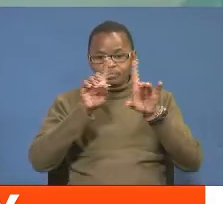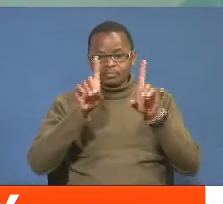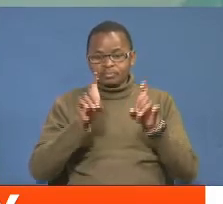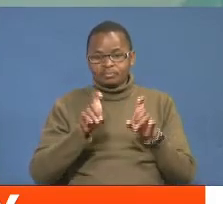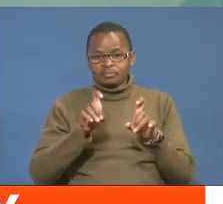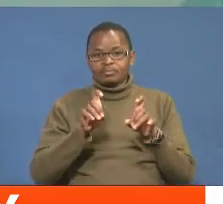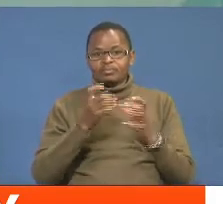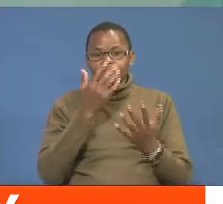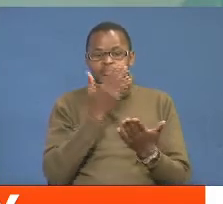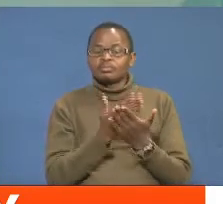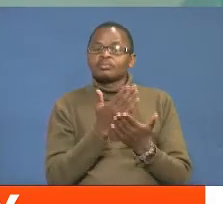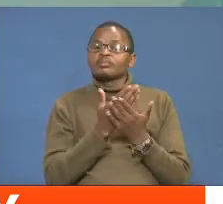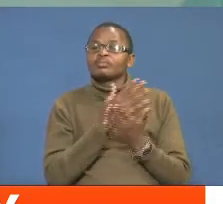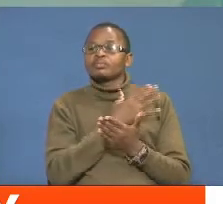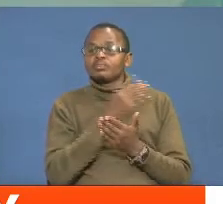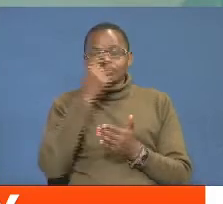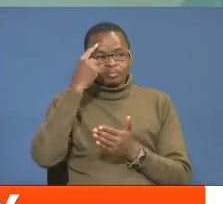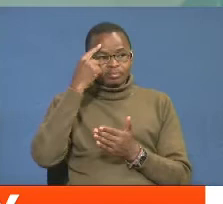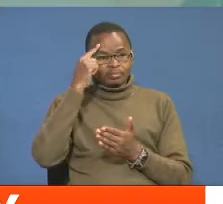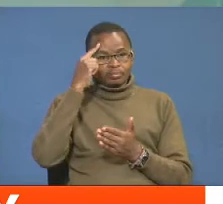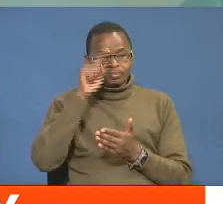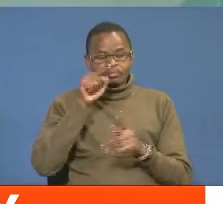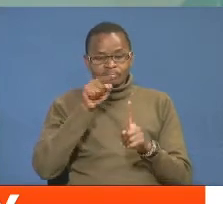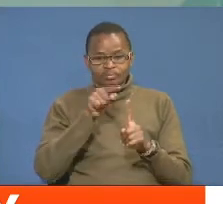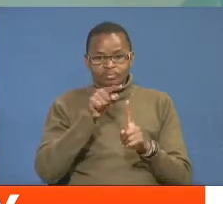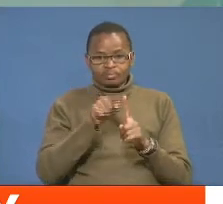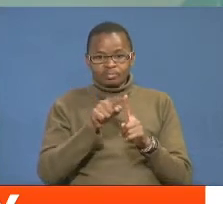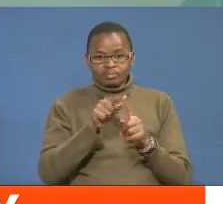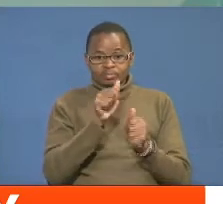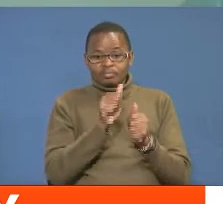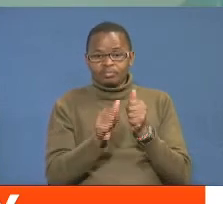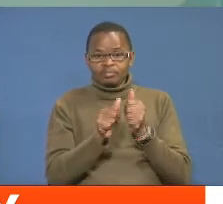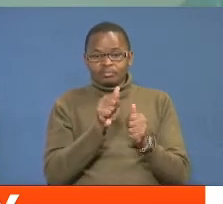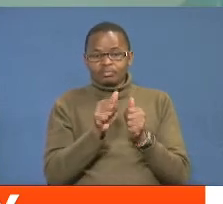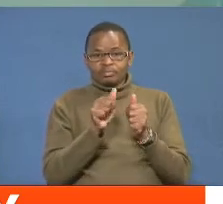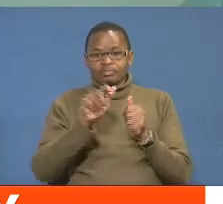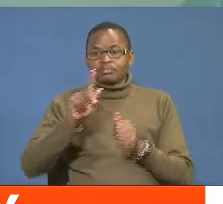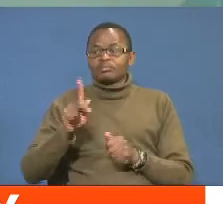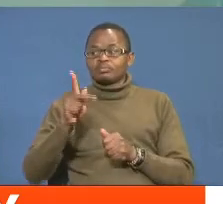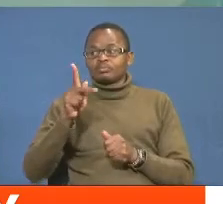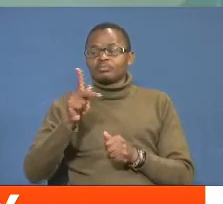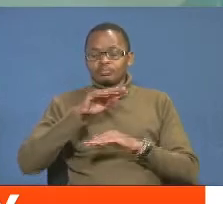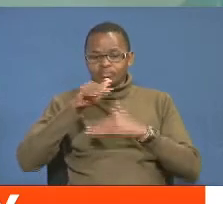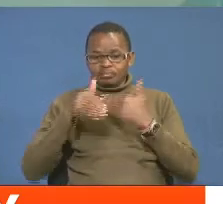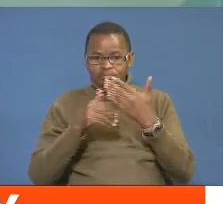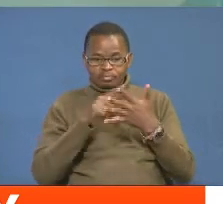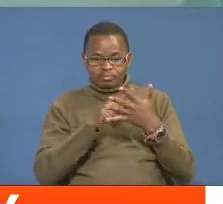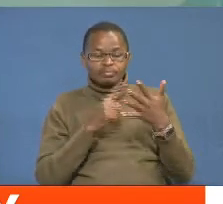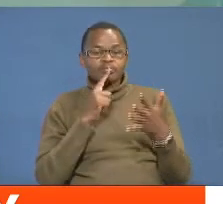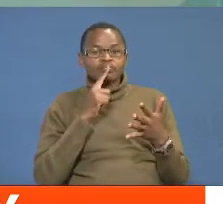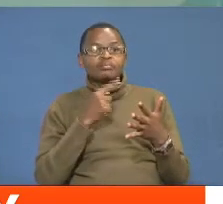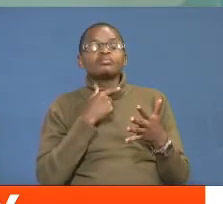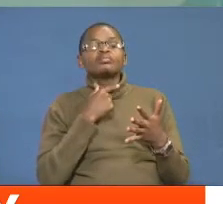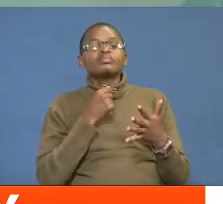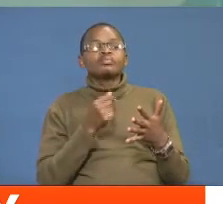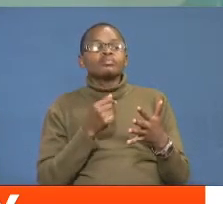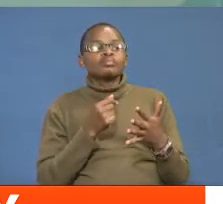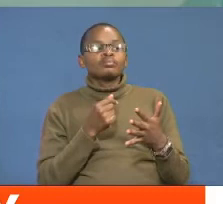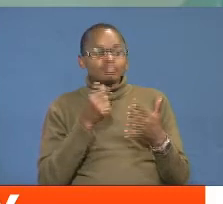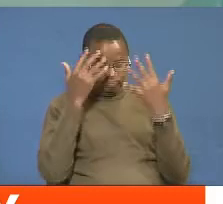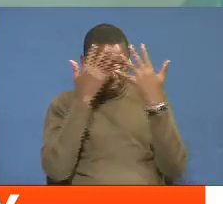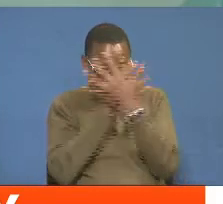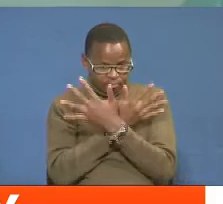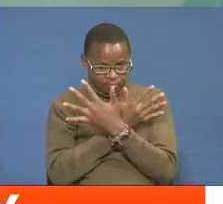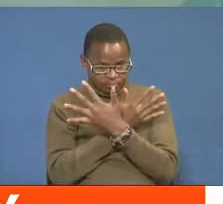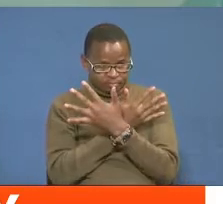It's a very good suggestion. And I think until we know which variant is circulating in Kenya, as I mentioned, we're shooting in the dark. We